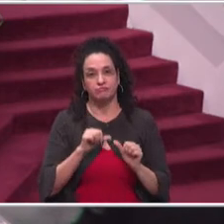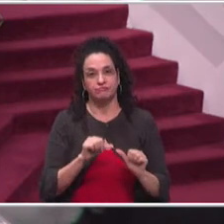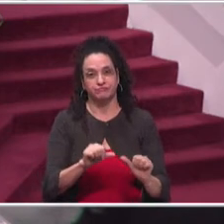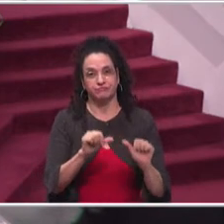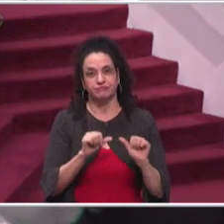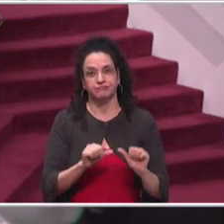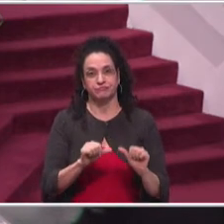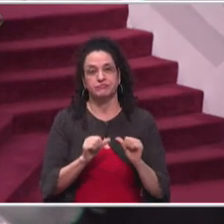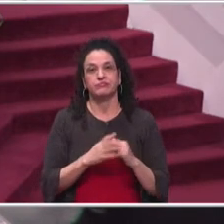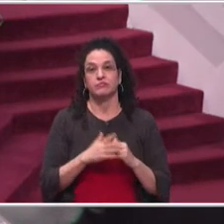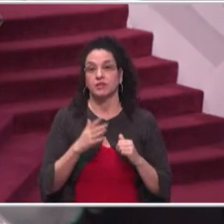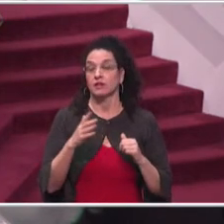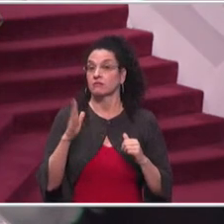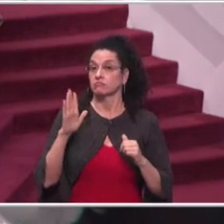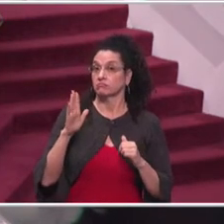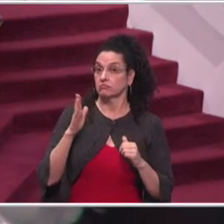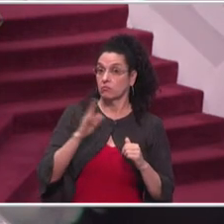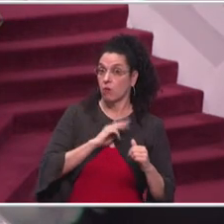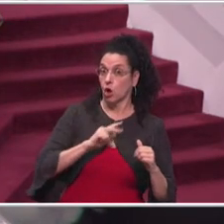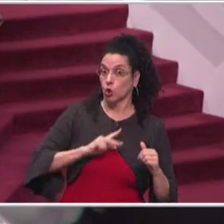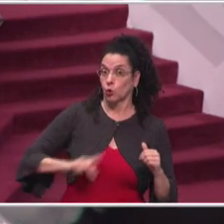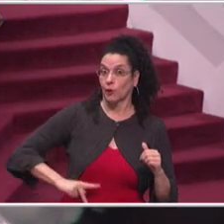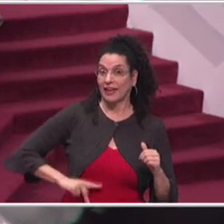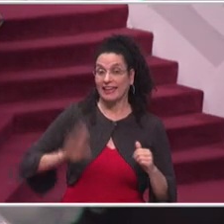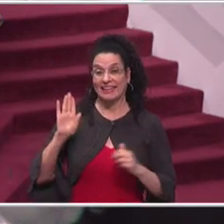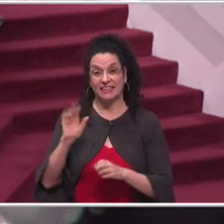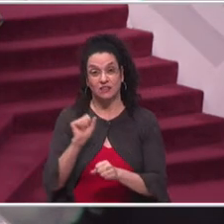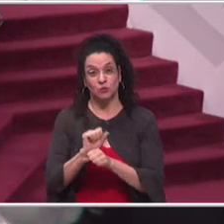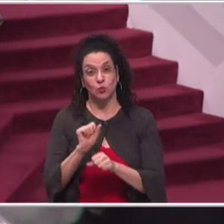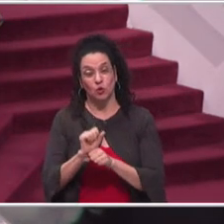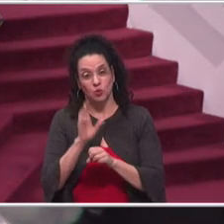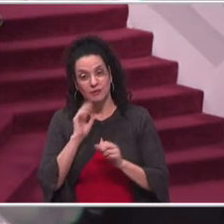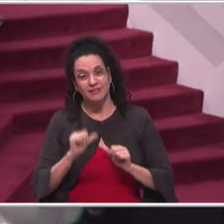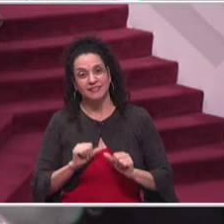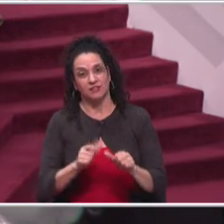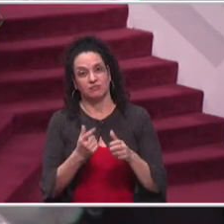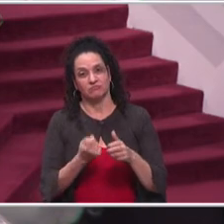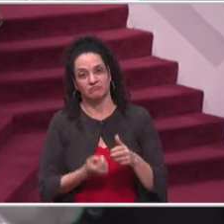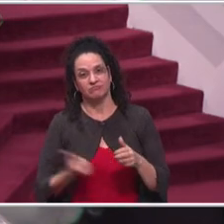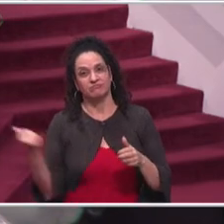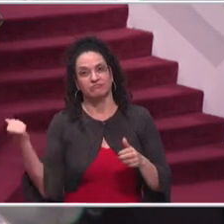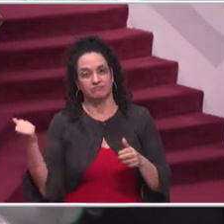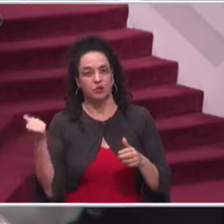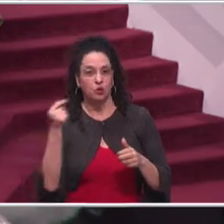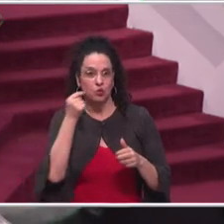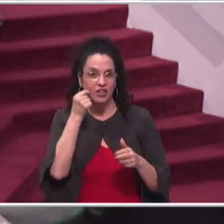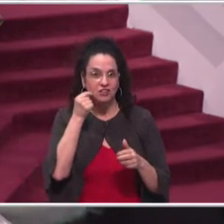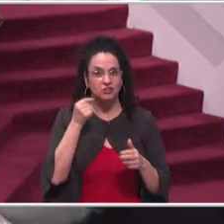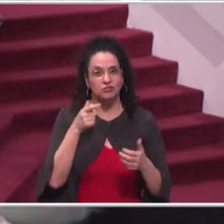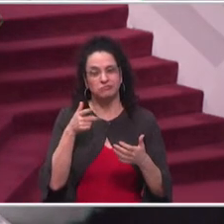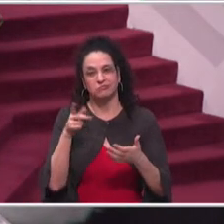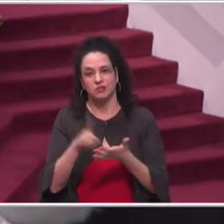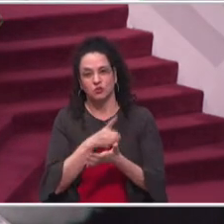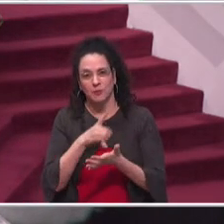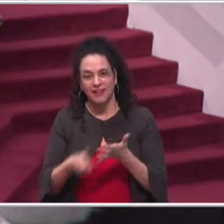May the work of Dr. King continue to eradicate racial injustice and its ungodly consequences. Dr. King